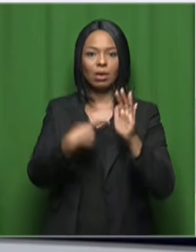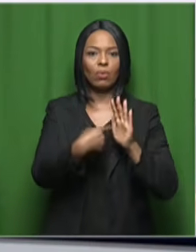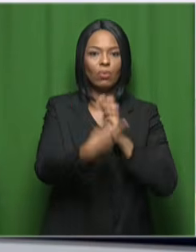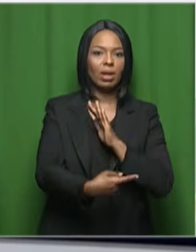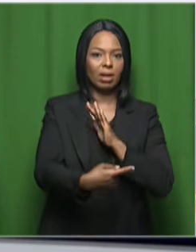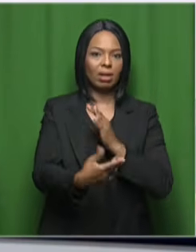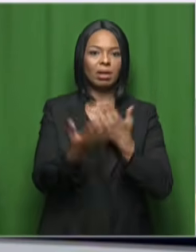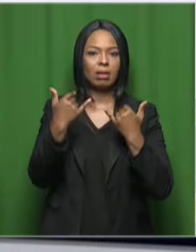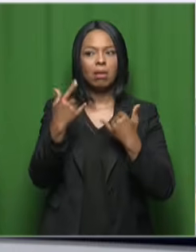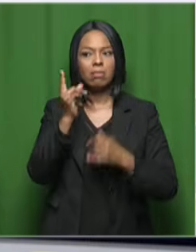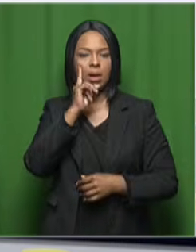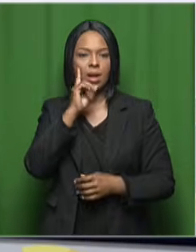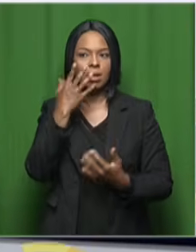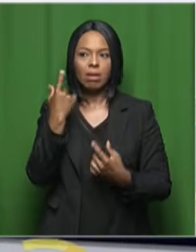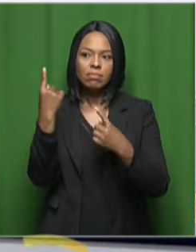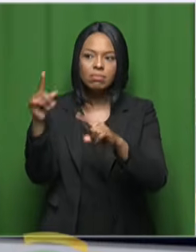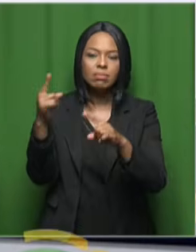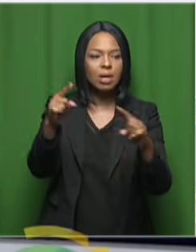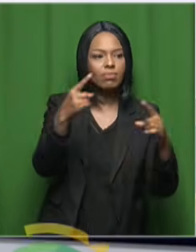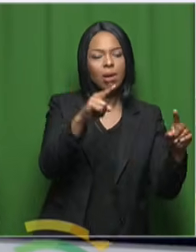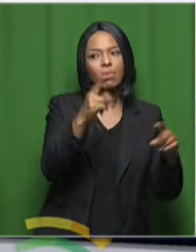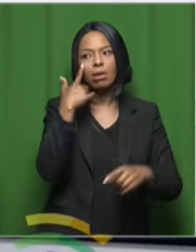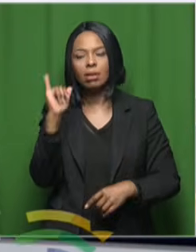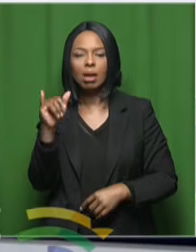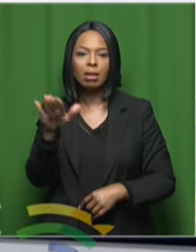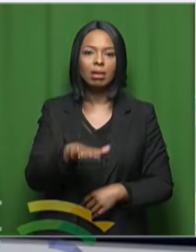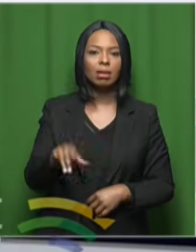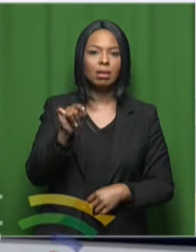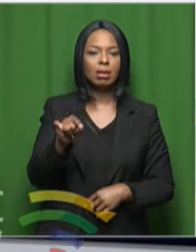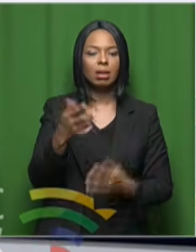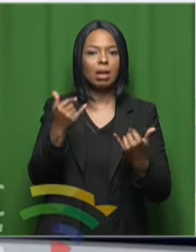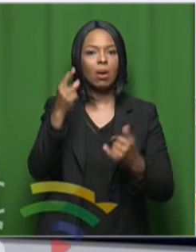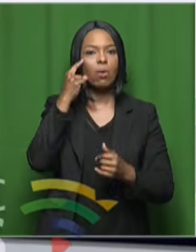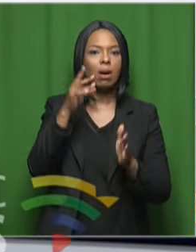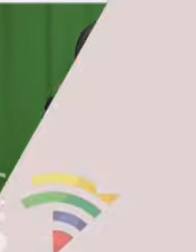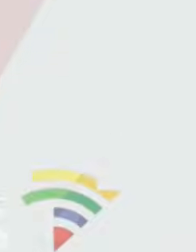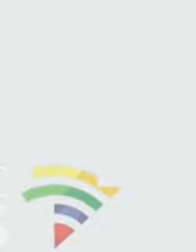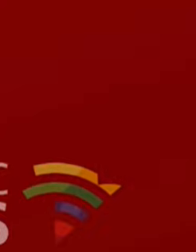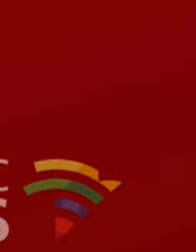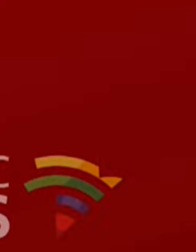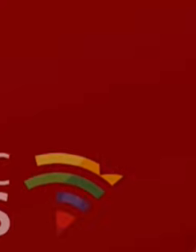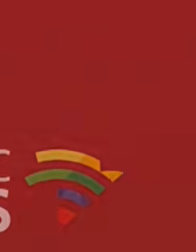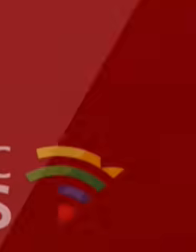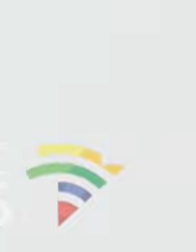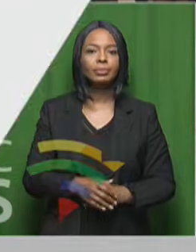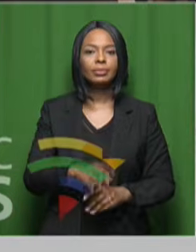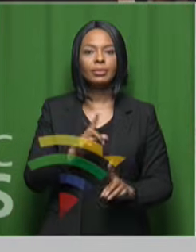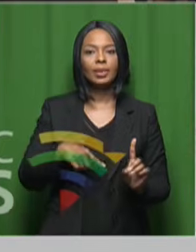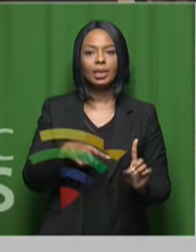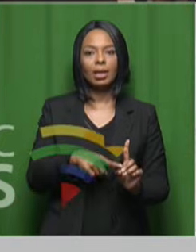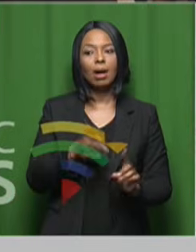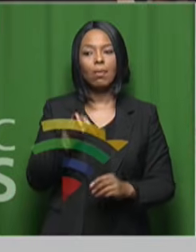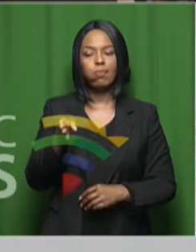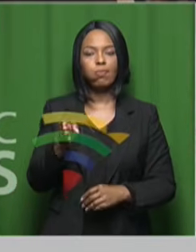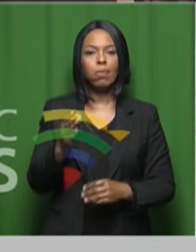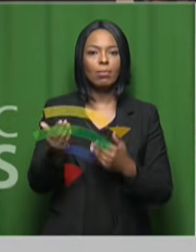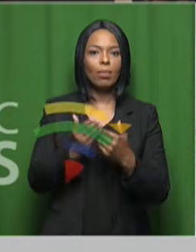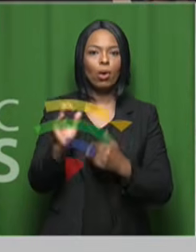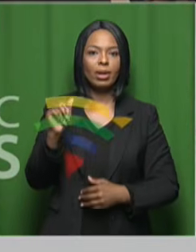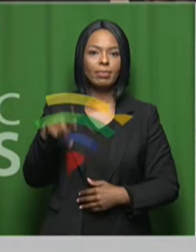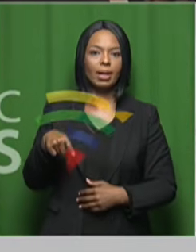issue. And we now go to Leanne, who, of course, is here in Auckland Park, where you'll know the SABC.